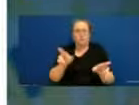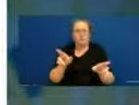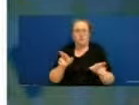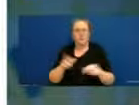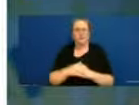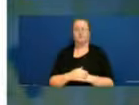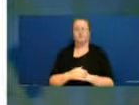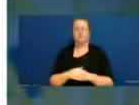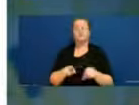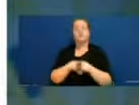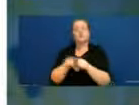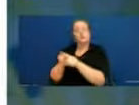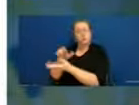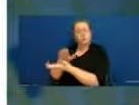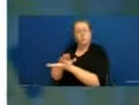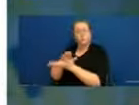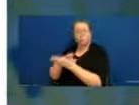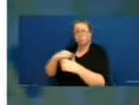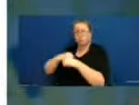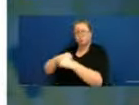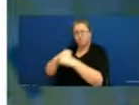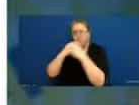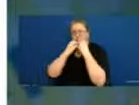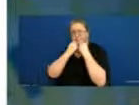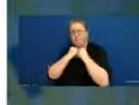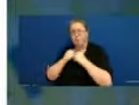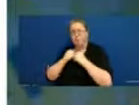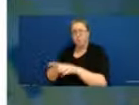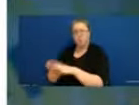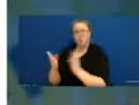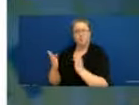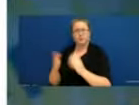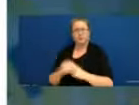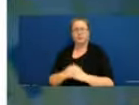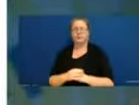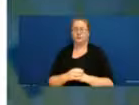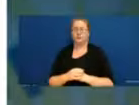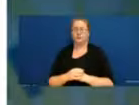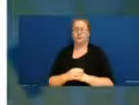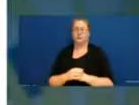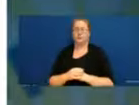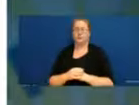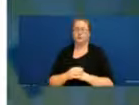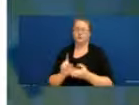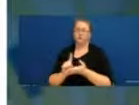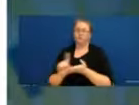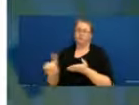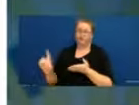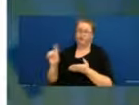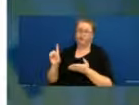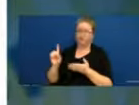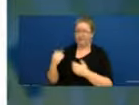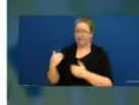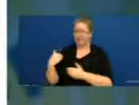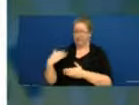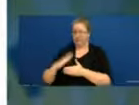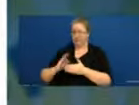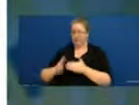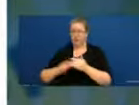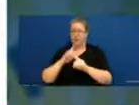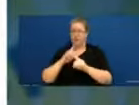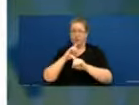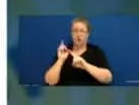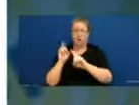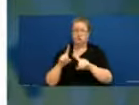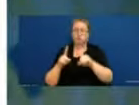why we put in place the restrictions that we did this weekend. And the week before that, reducing as